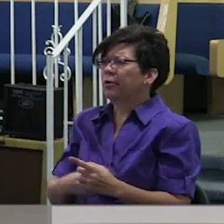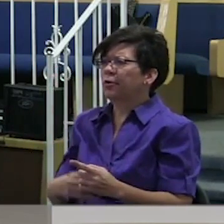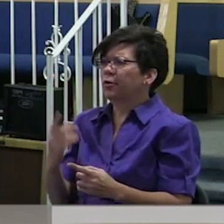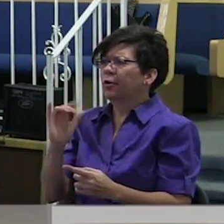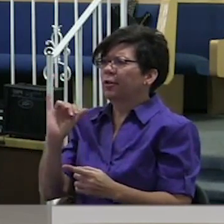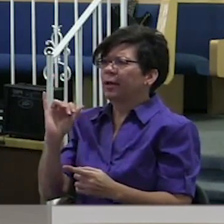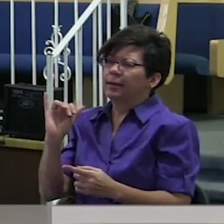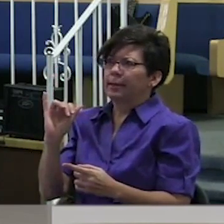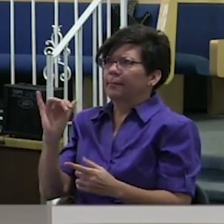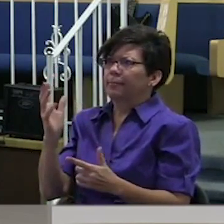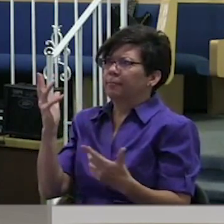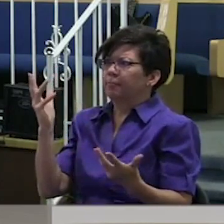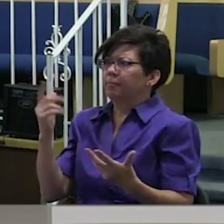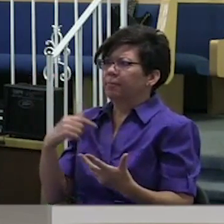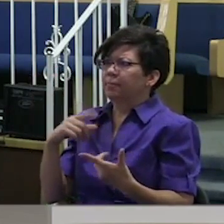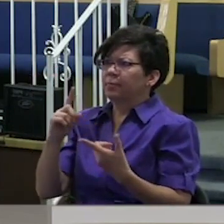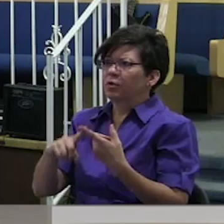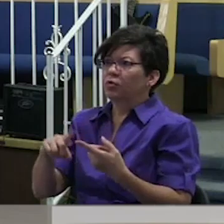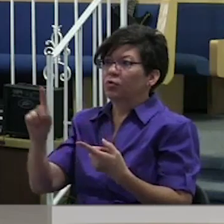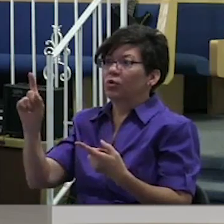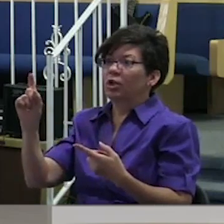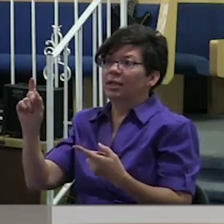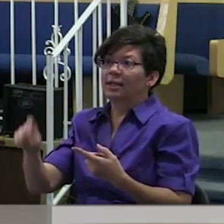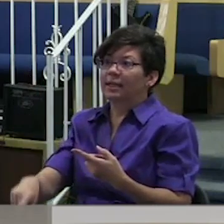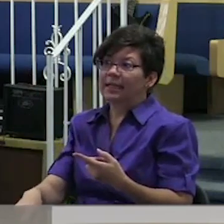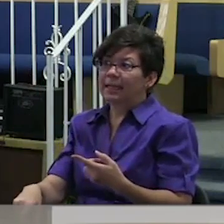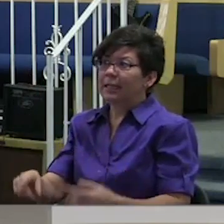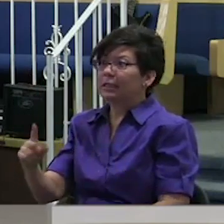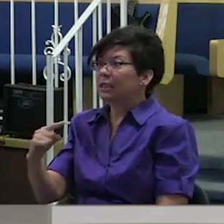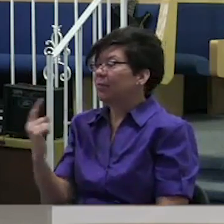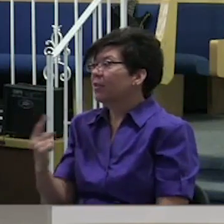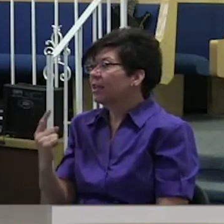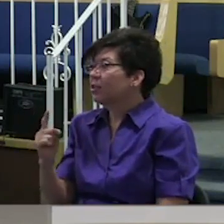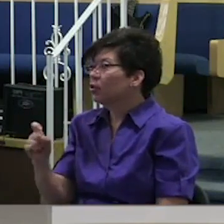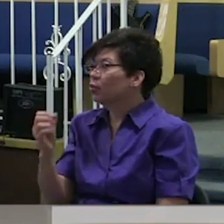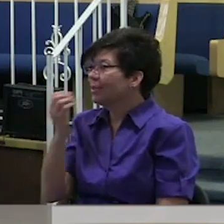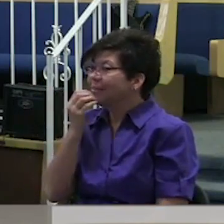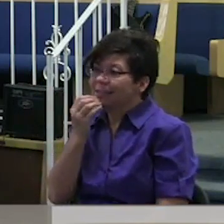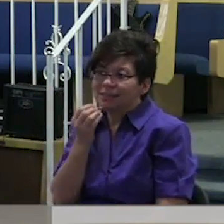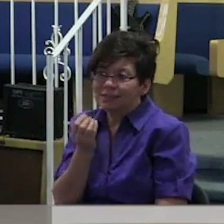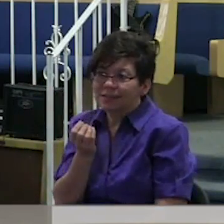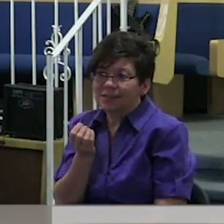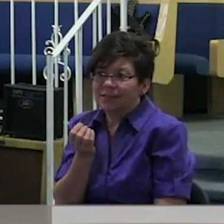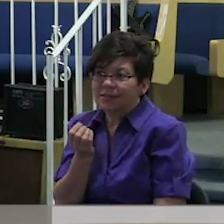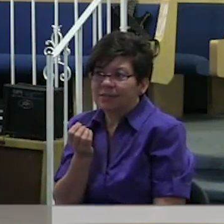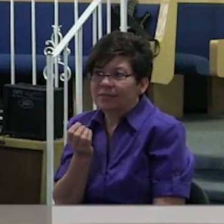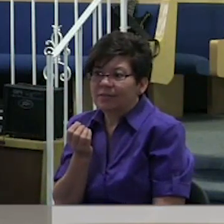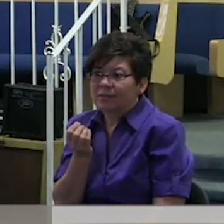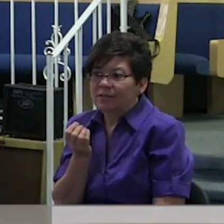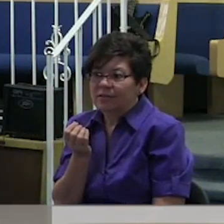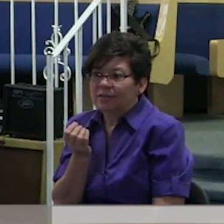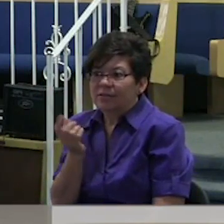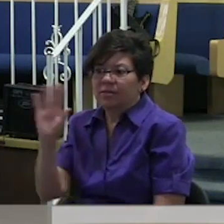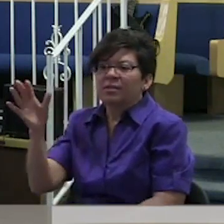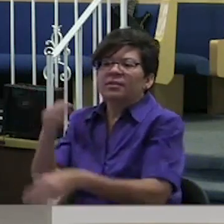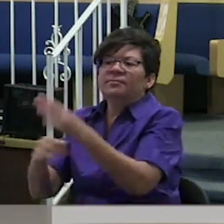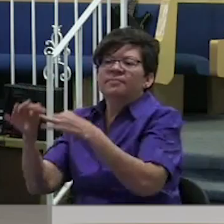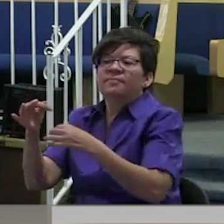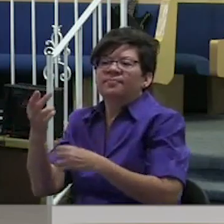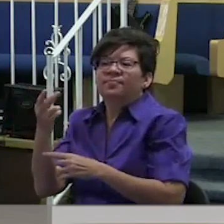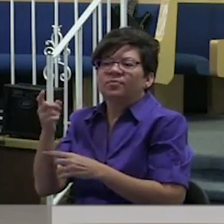give definition as to needing something to eat. We'll substitute